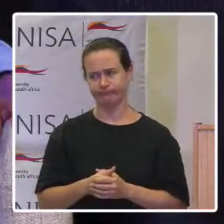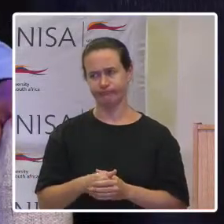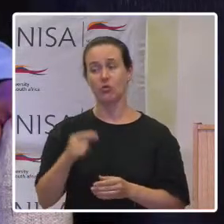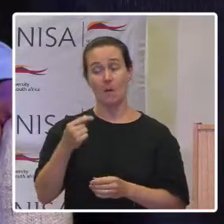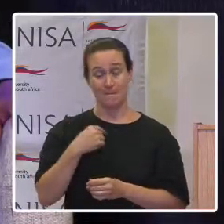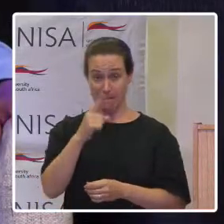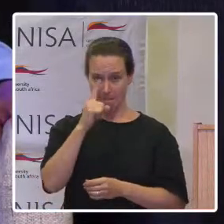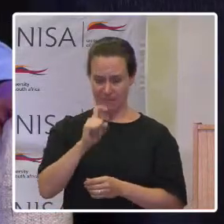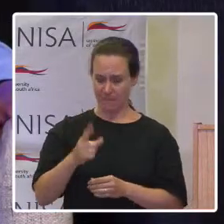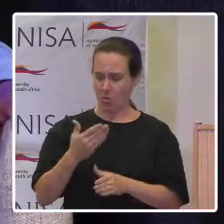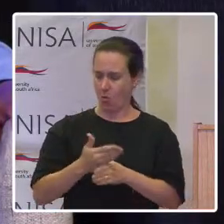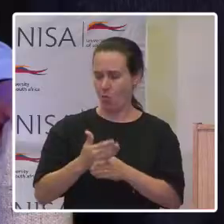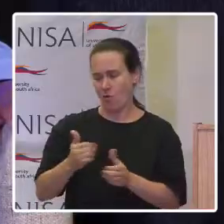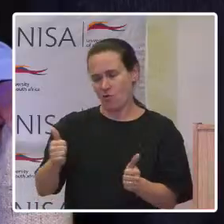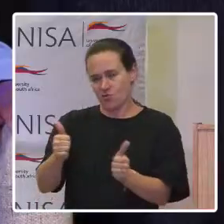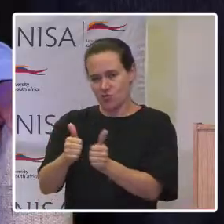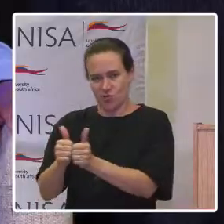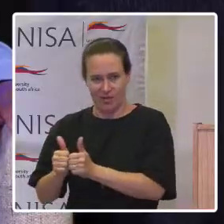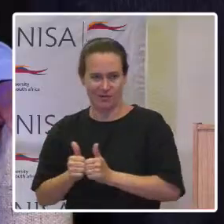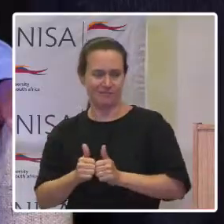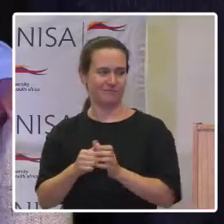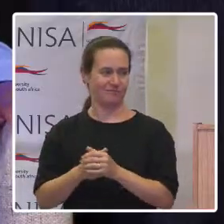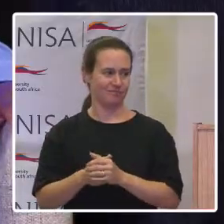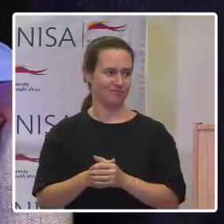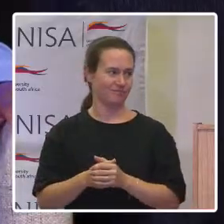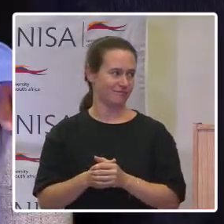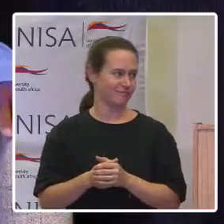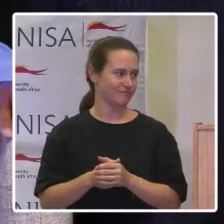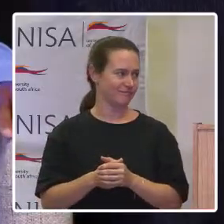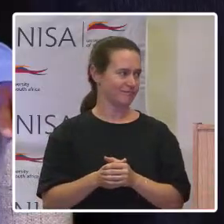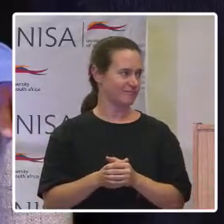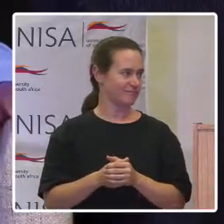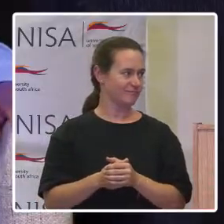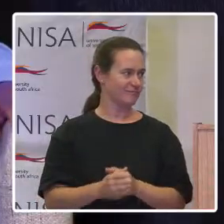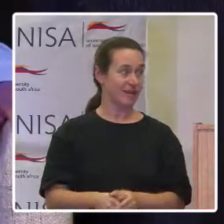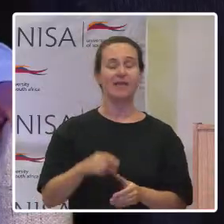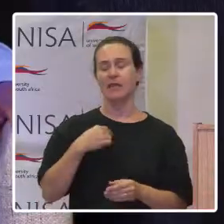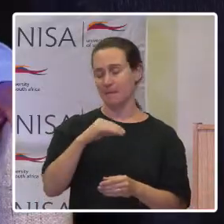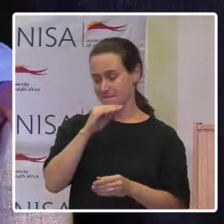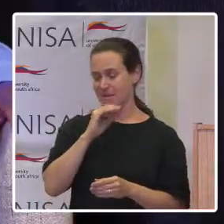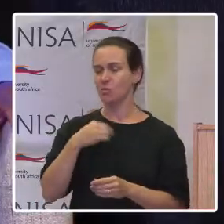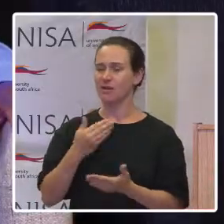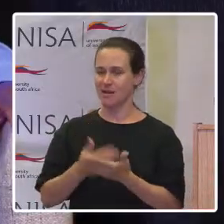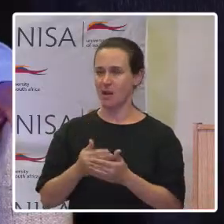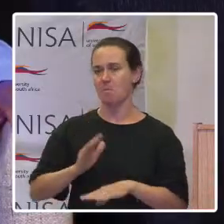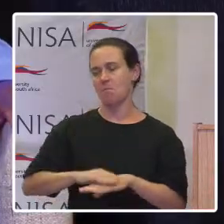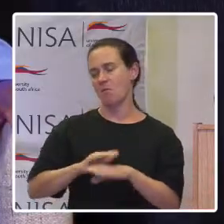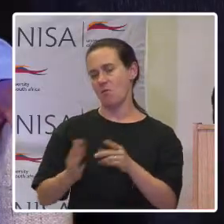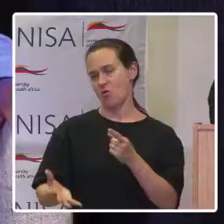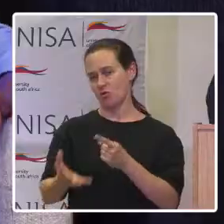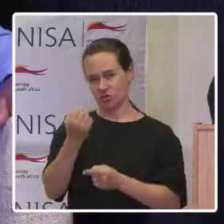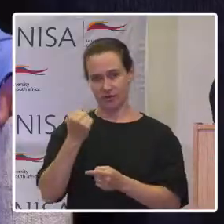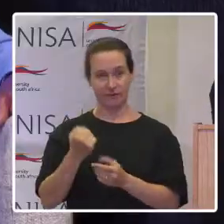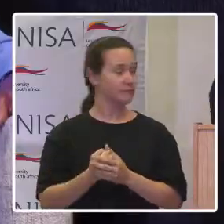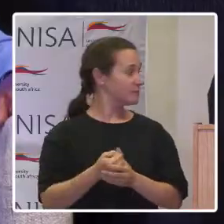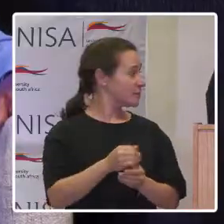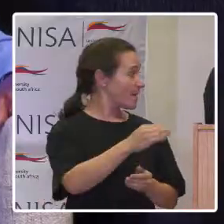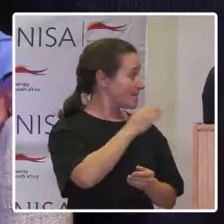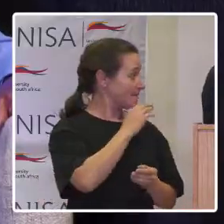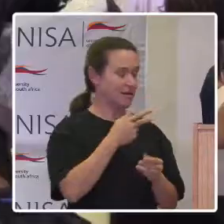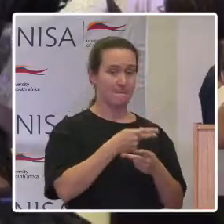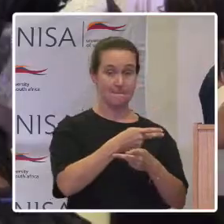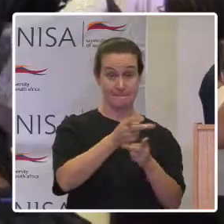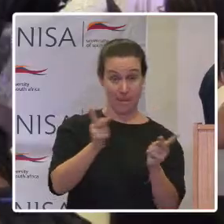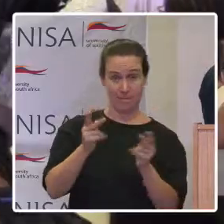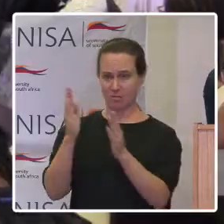collaboration, and if we can surely pray for that, we'll definitely achieve something. So public-private